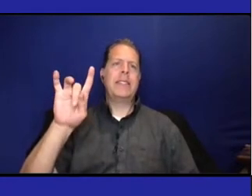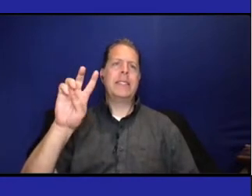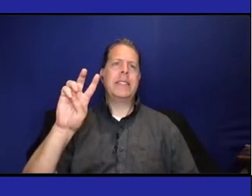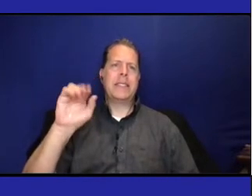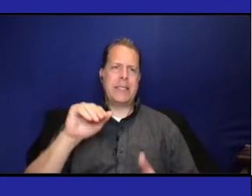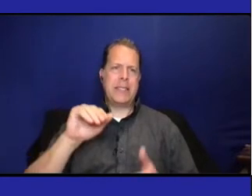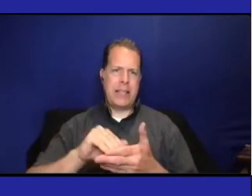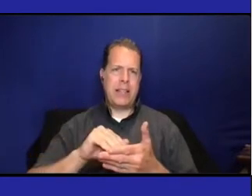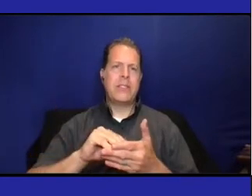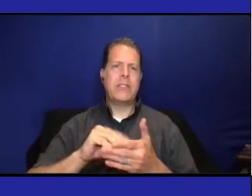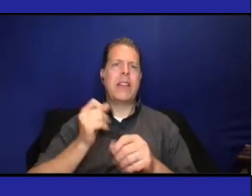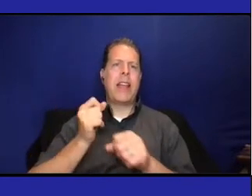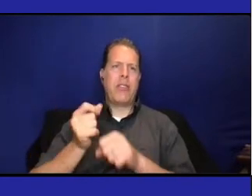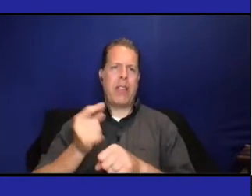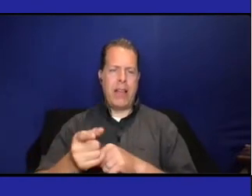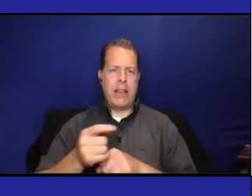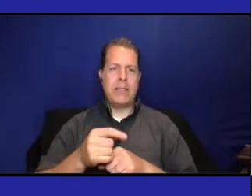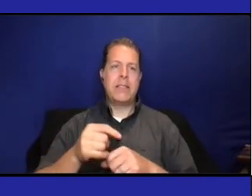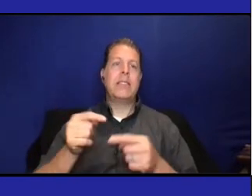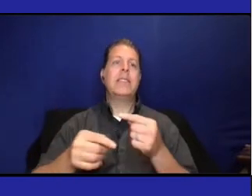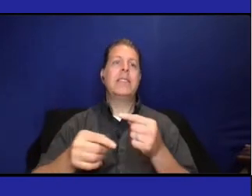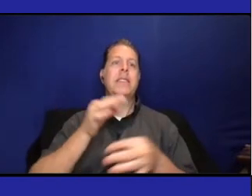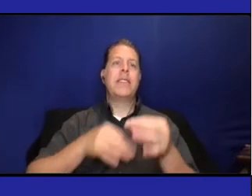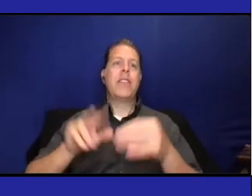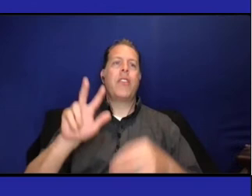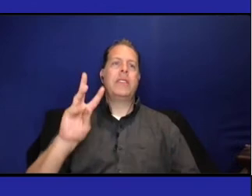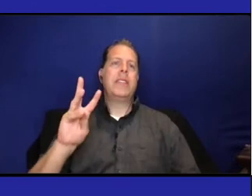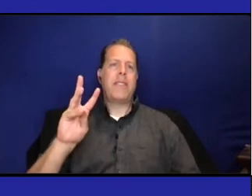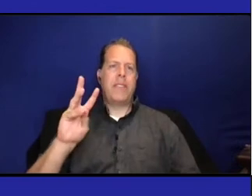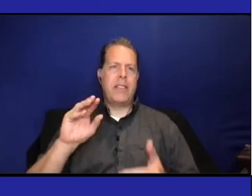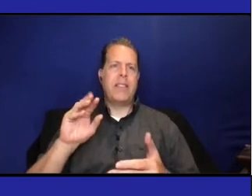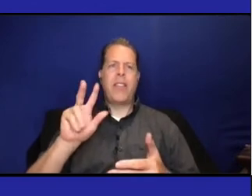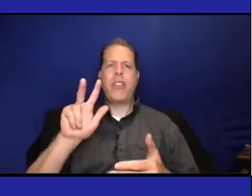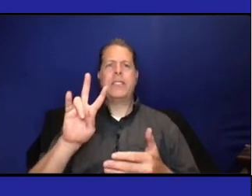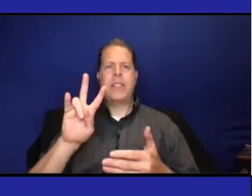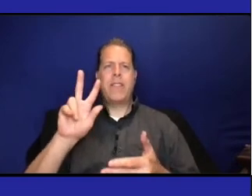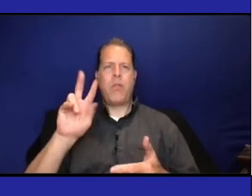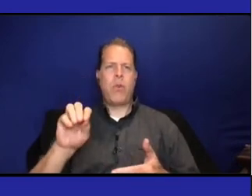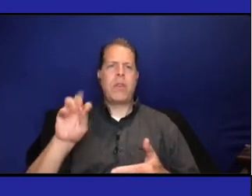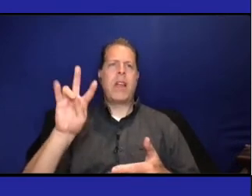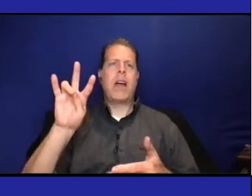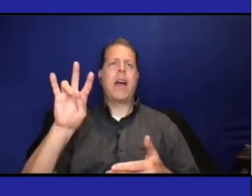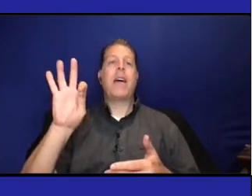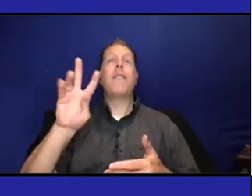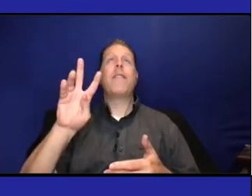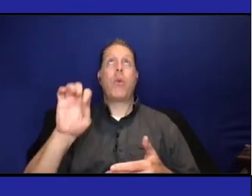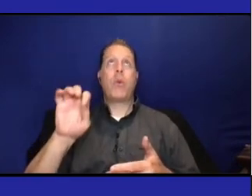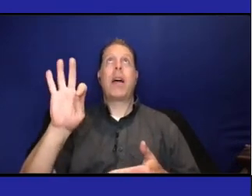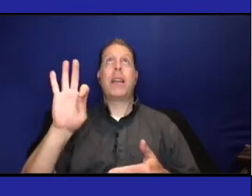$48,023,186 annualized, as opposed to $37,409,375.